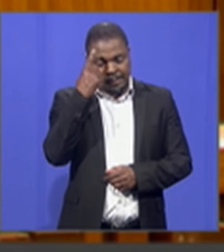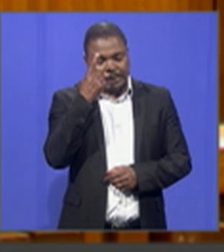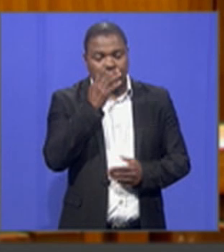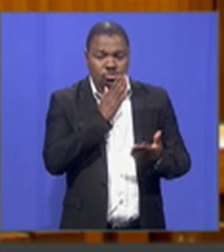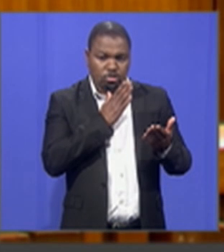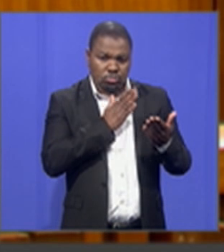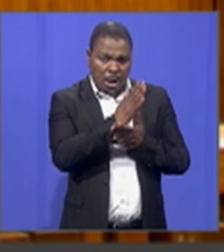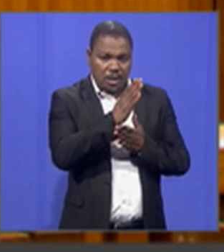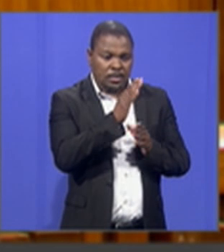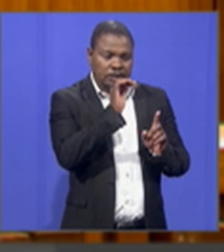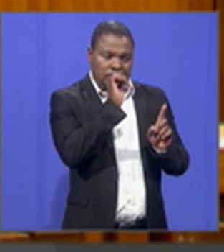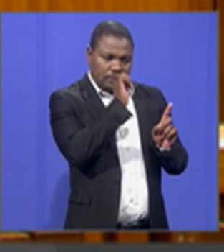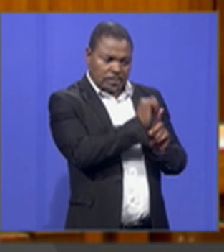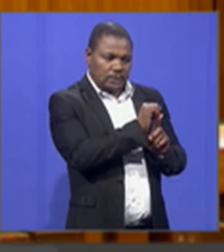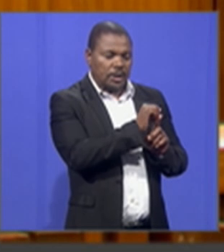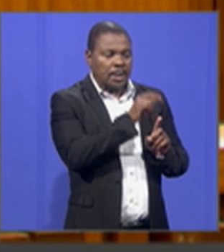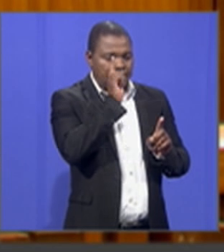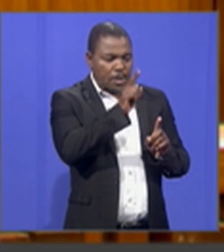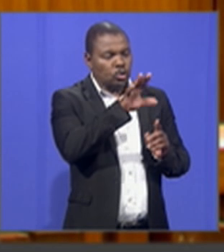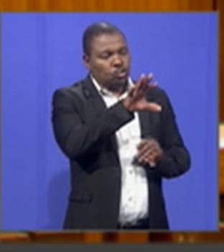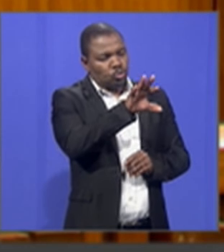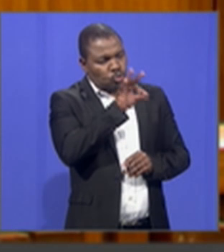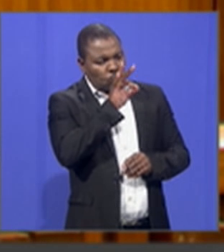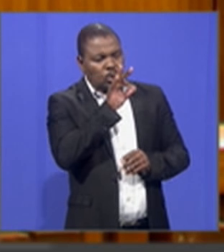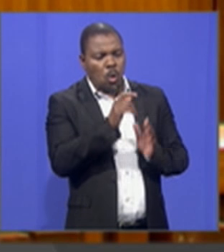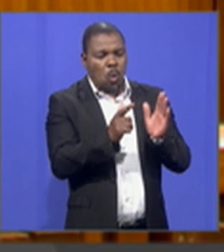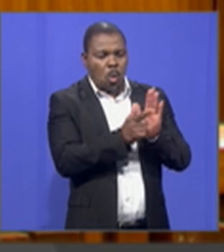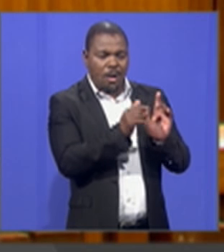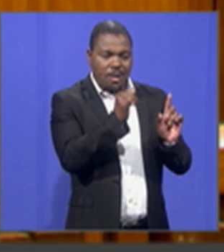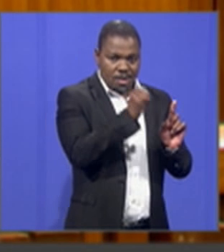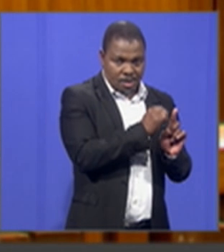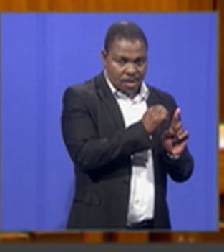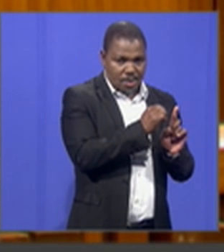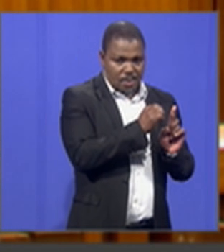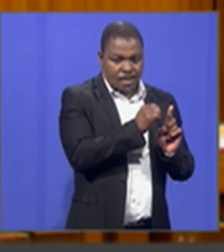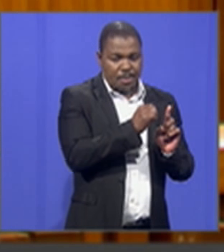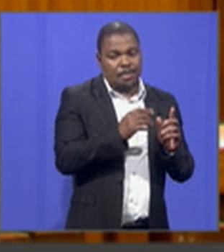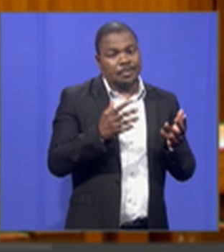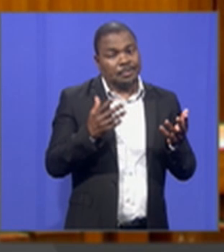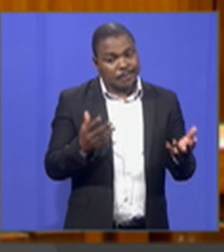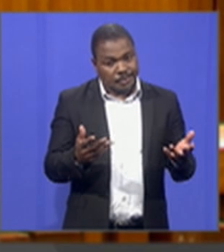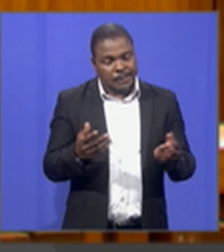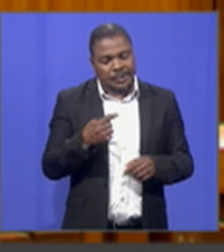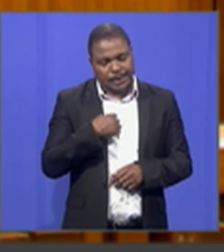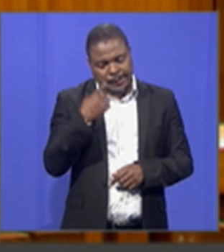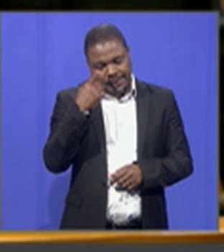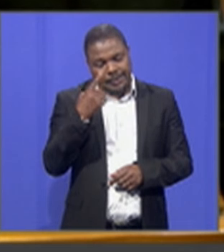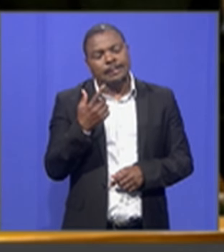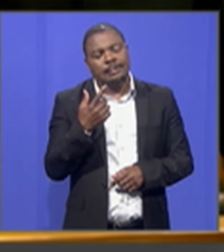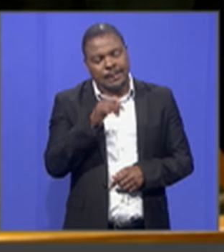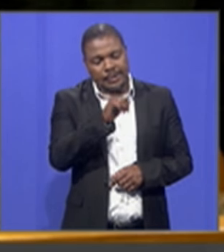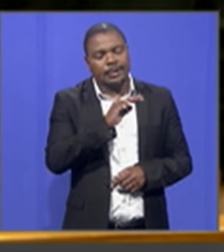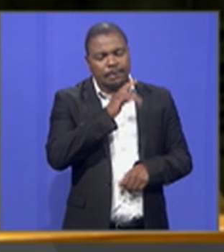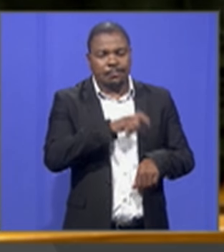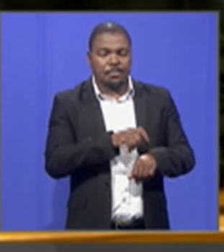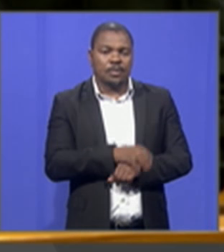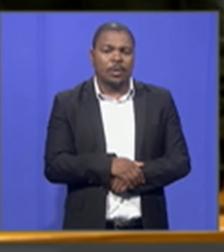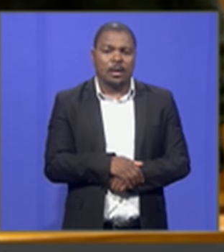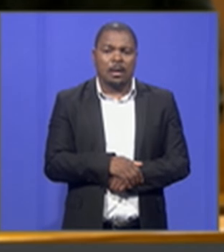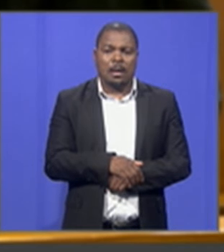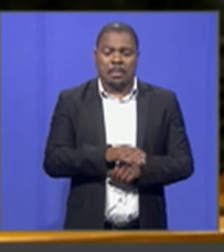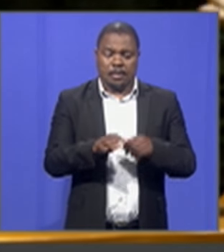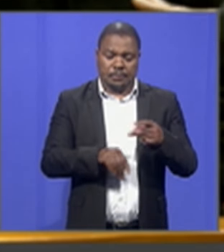to choose his own representative, that should be sufficient time. Ditiragalo